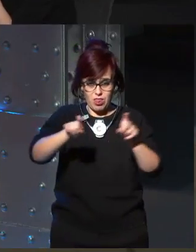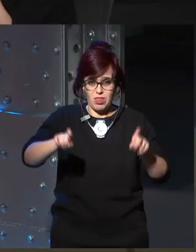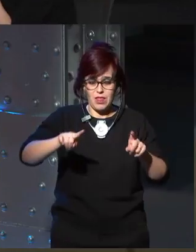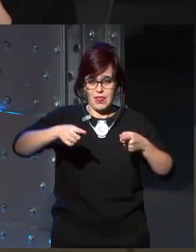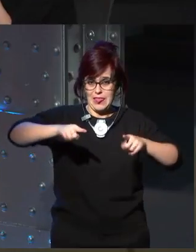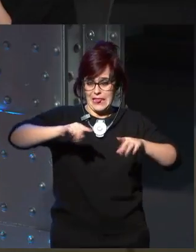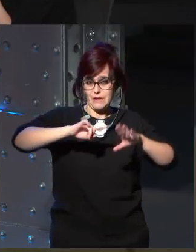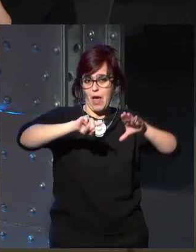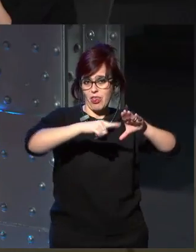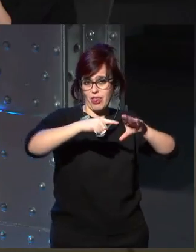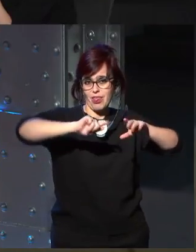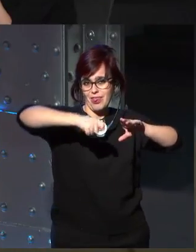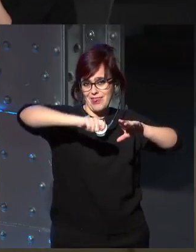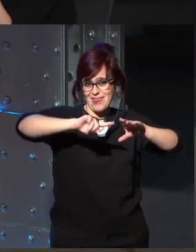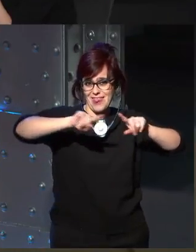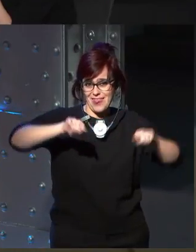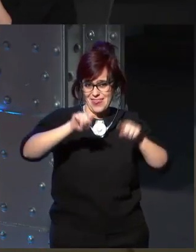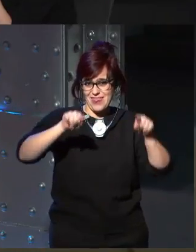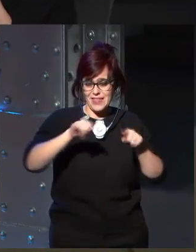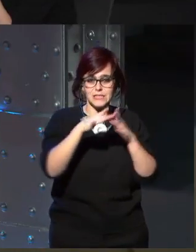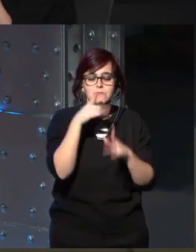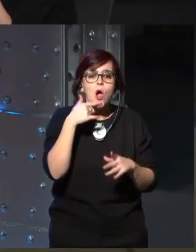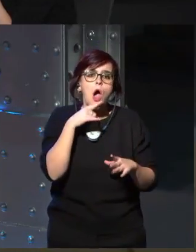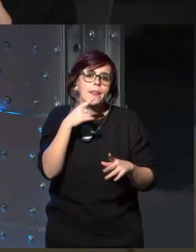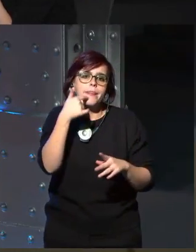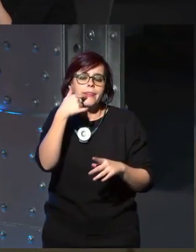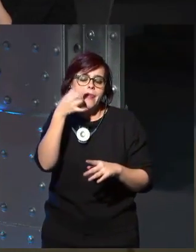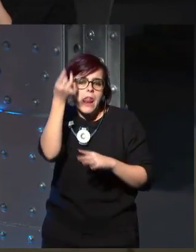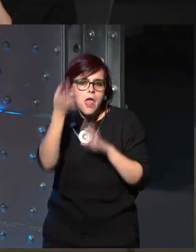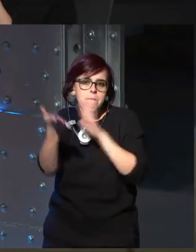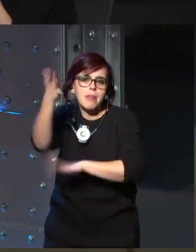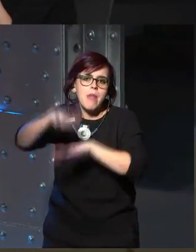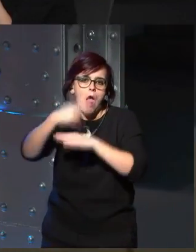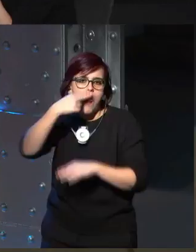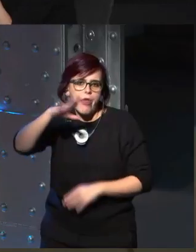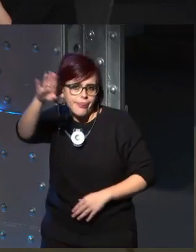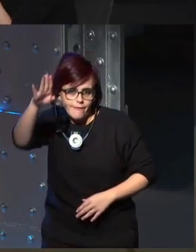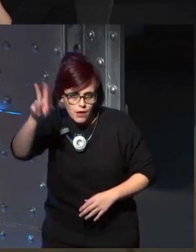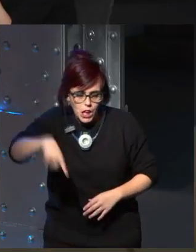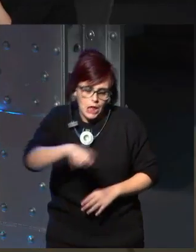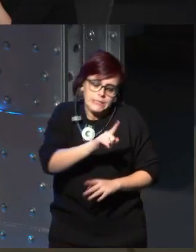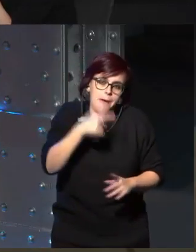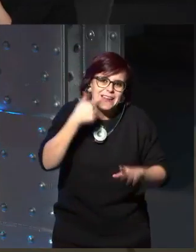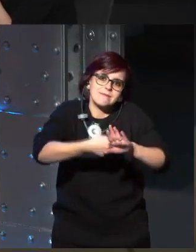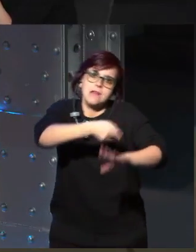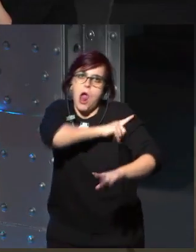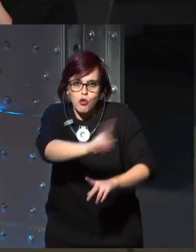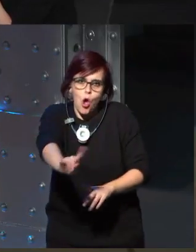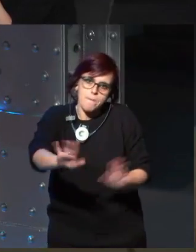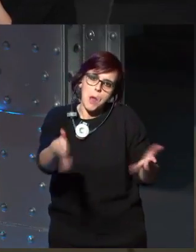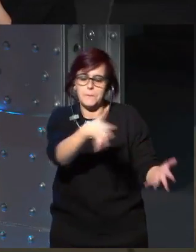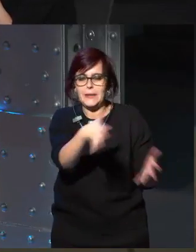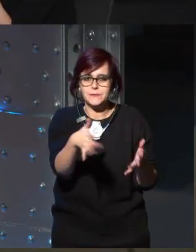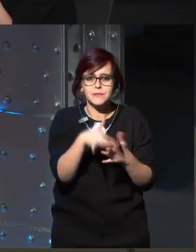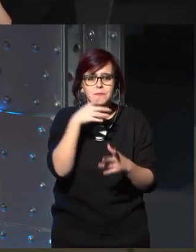to say it was invented by the Nazis, but it's not that much of an exaggeration. But before magnetic tape,